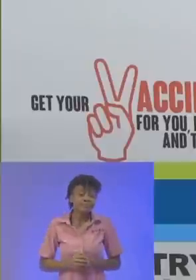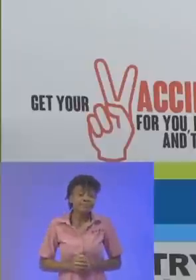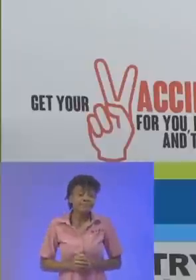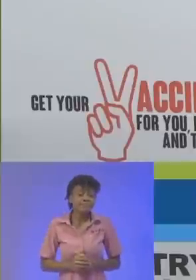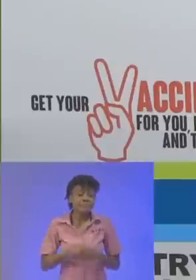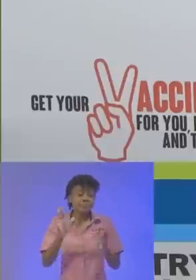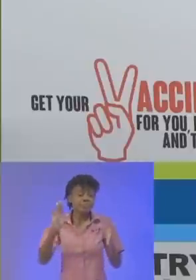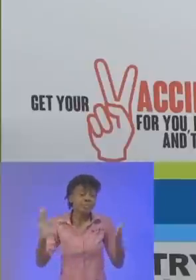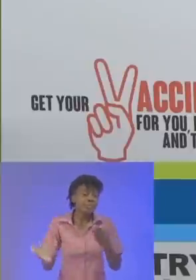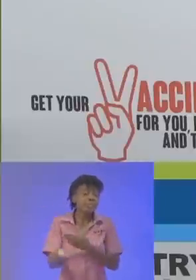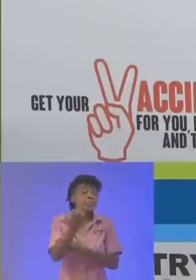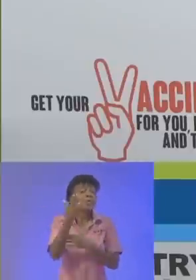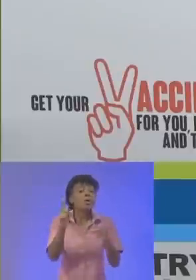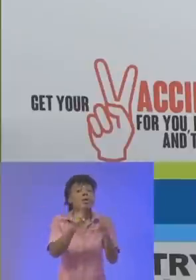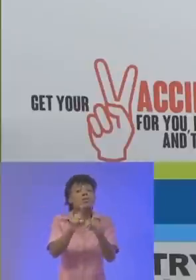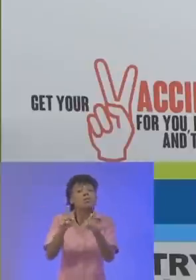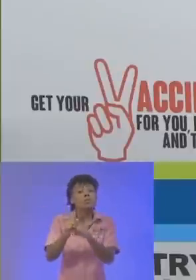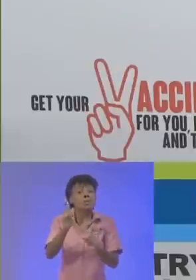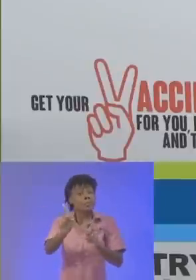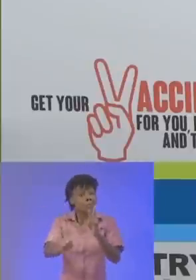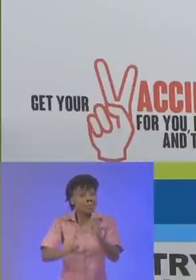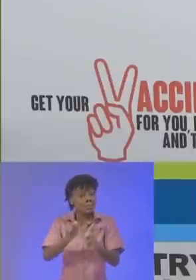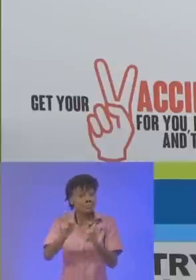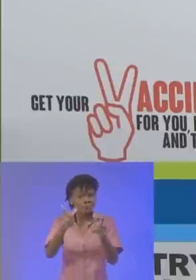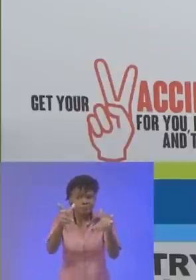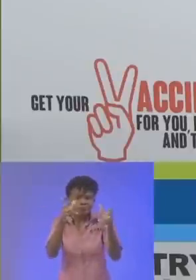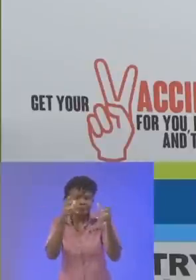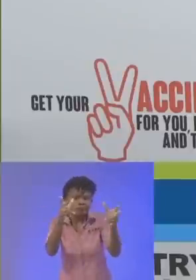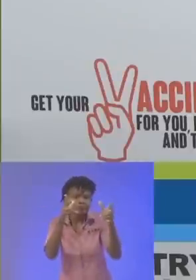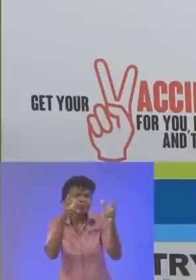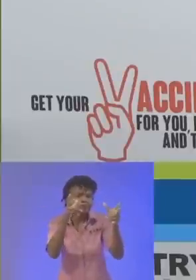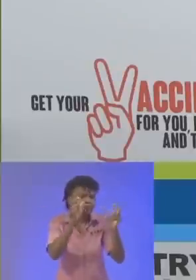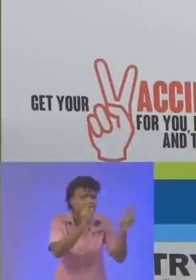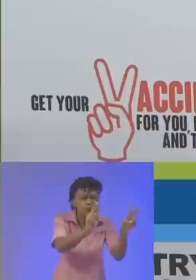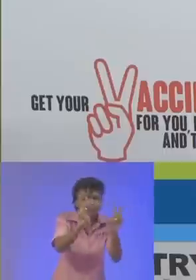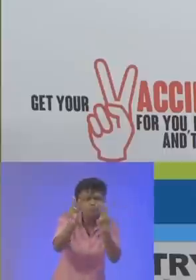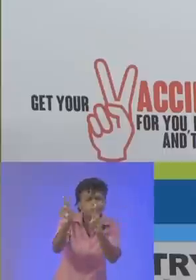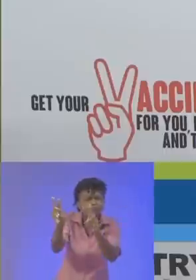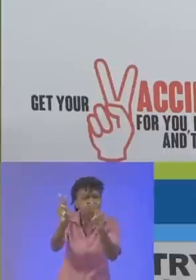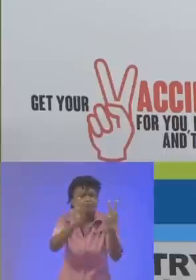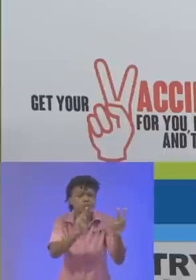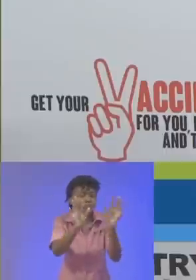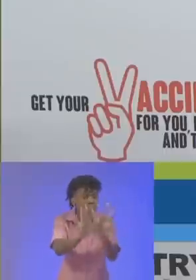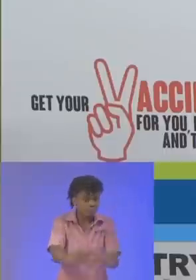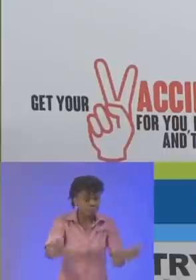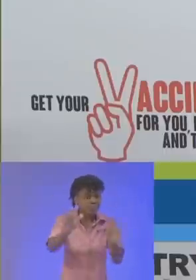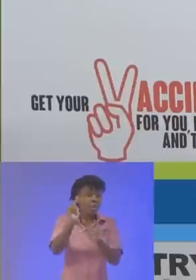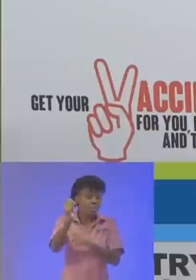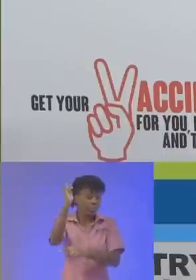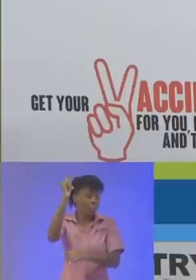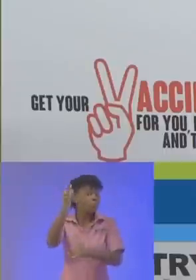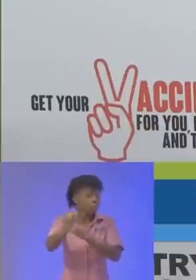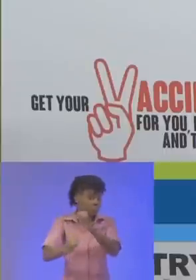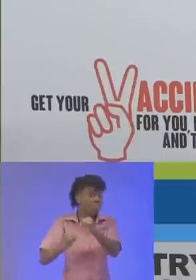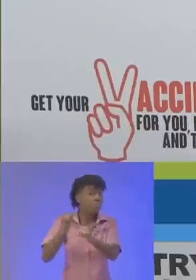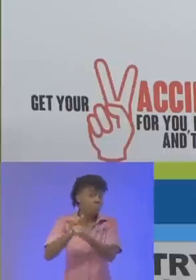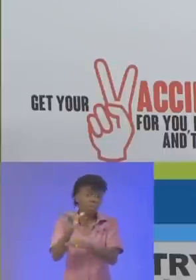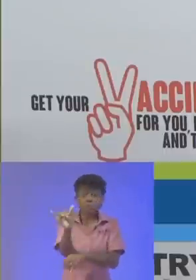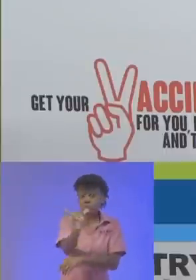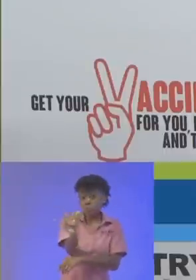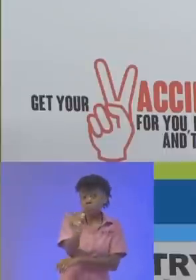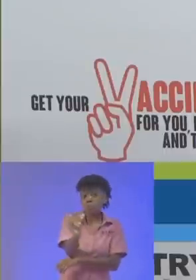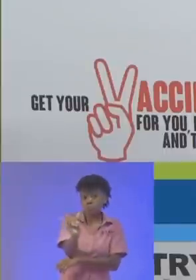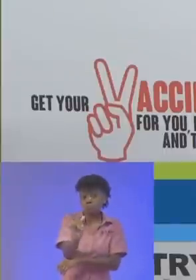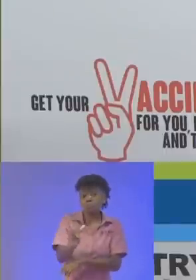all persons who are tuning in Trinidad and Tobago and internationally across the various forms